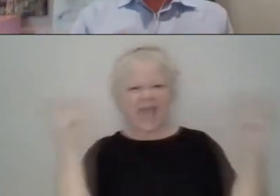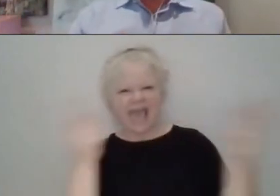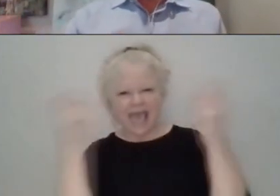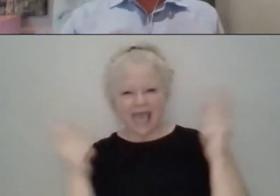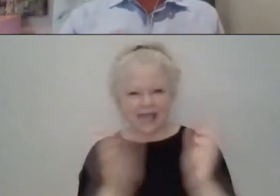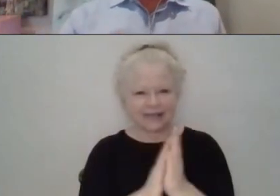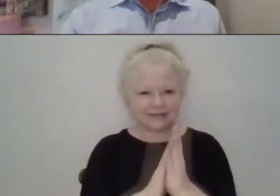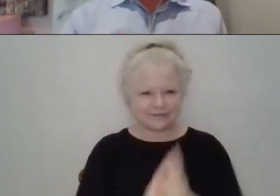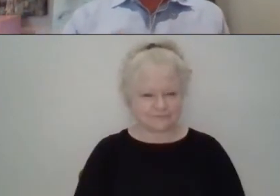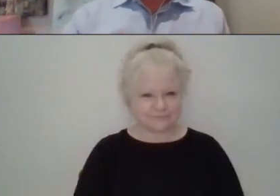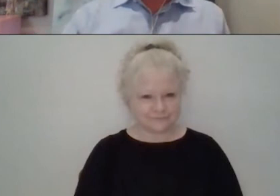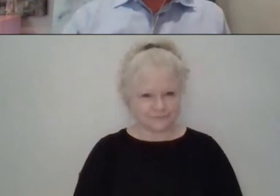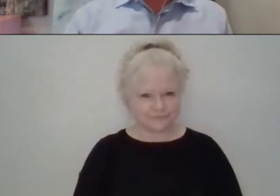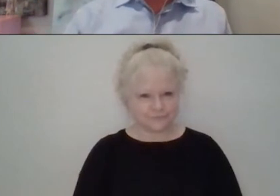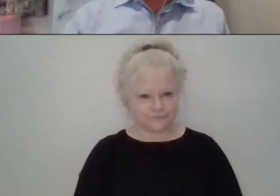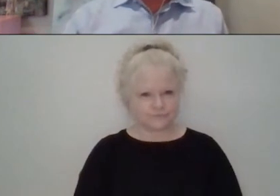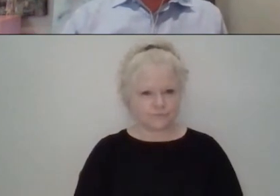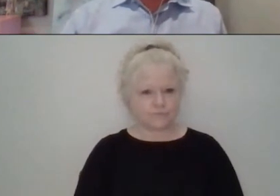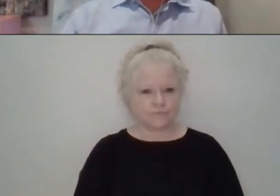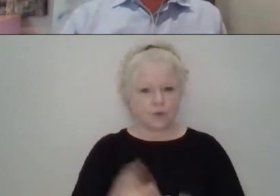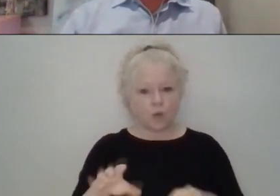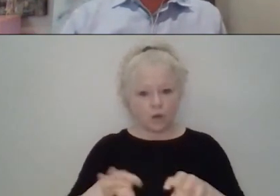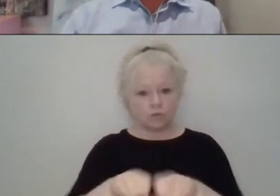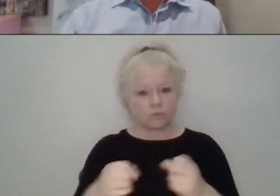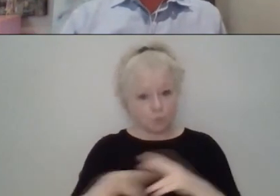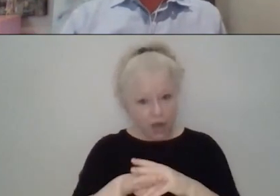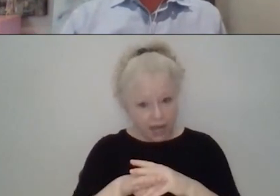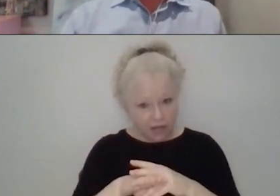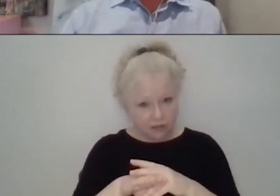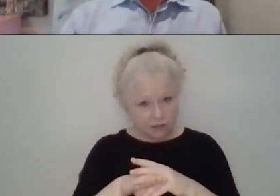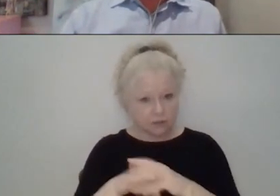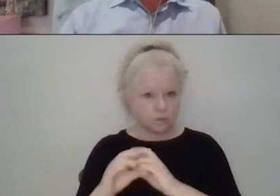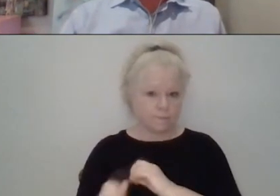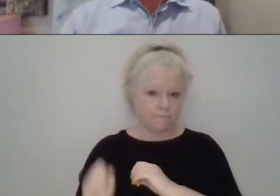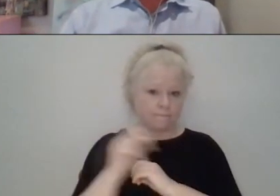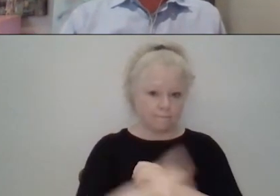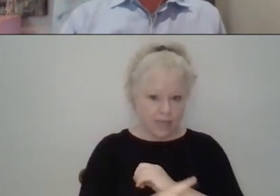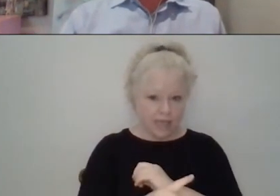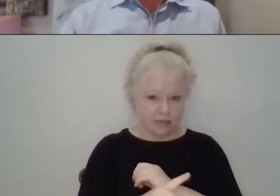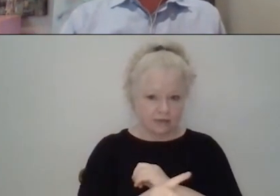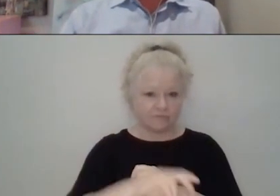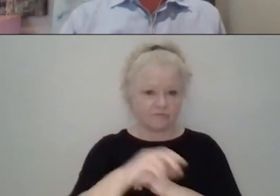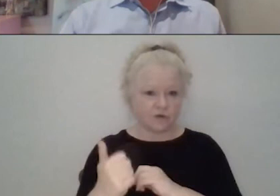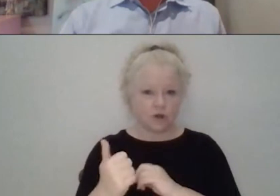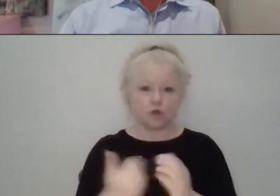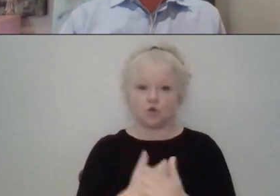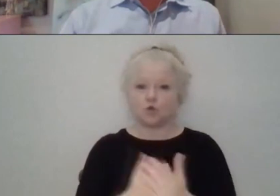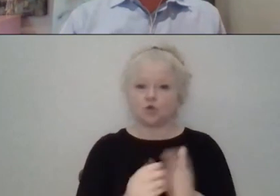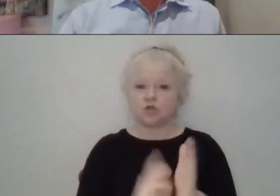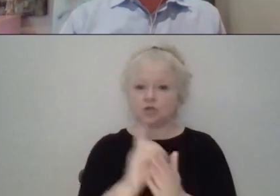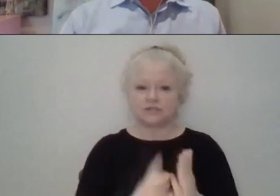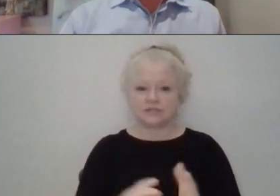Bernardo, close us out till we're going to take a break and then come back with our emerging designers. But our